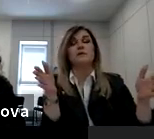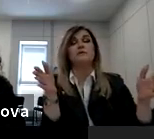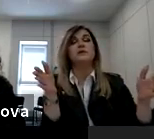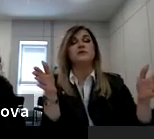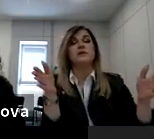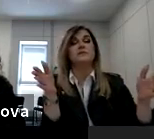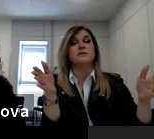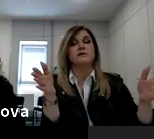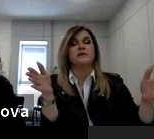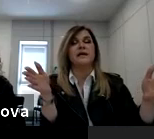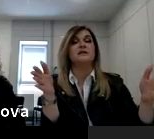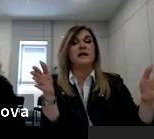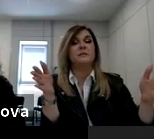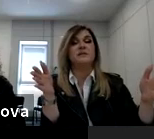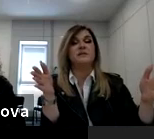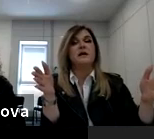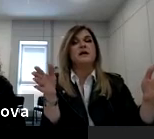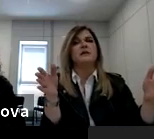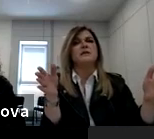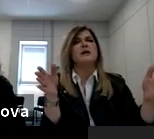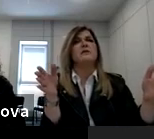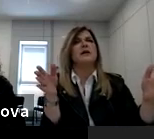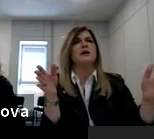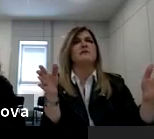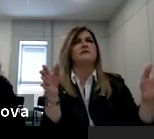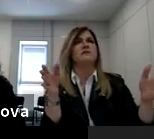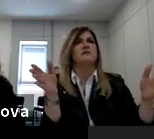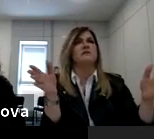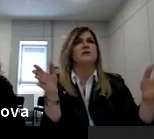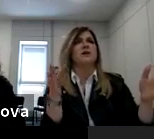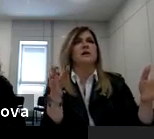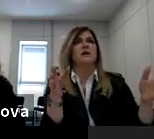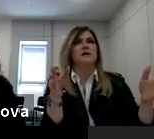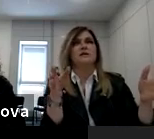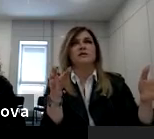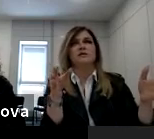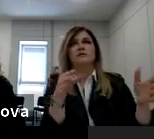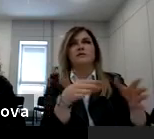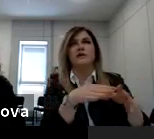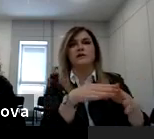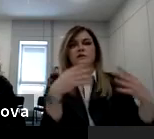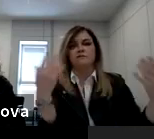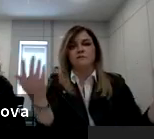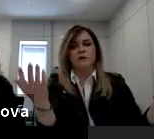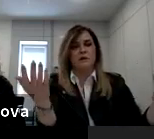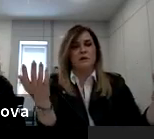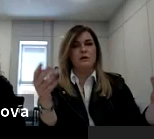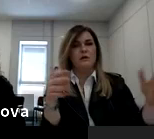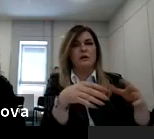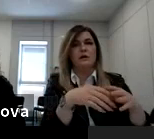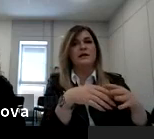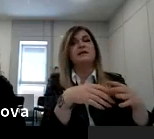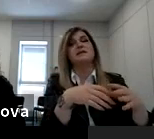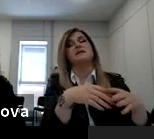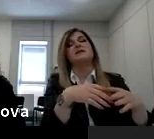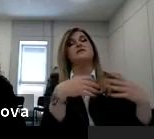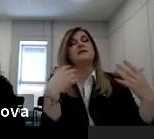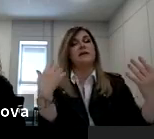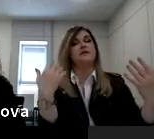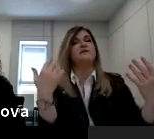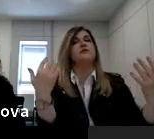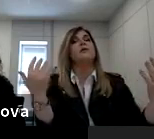have fully transparent end caps. That's why we have, you know, very